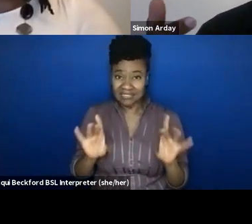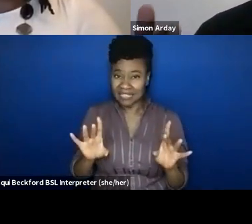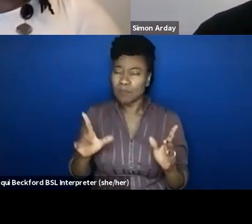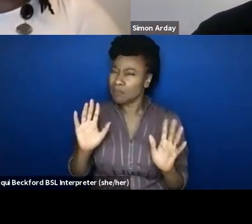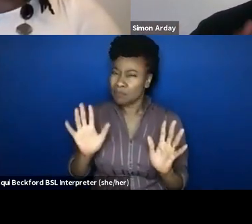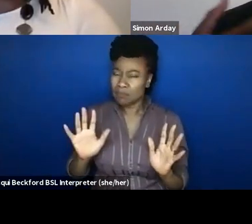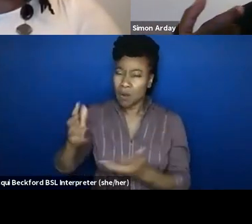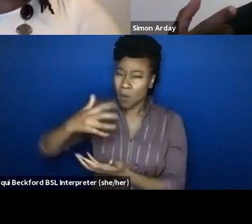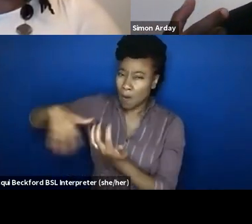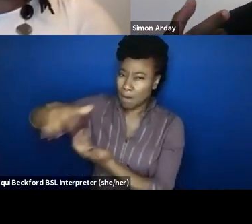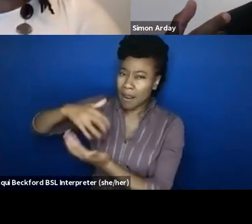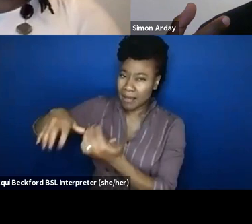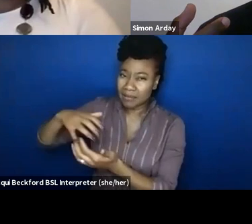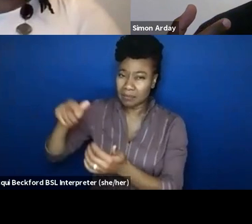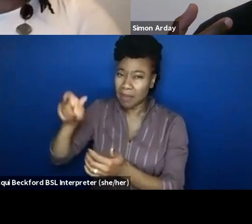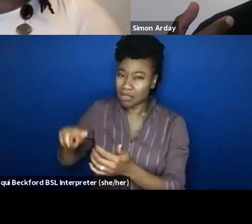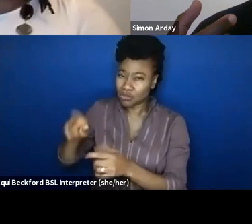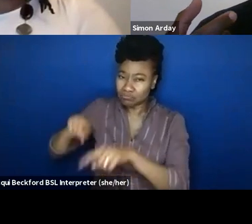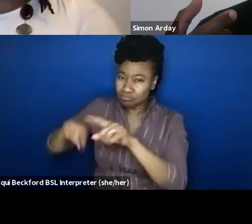creating those spaces for,